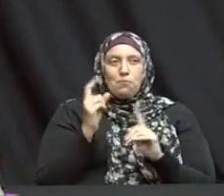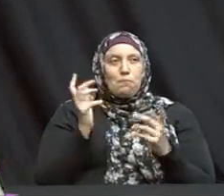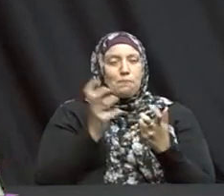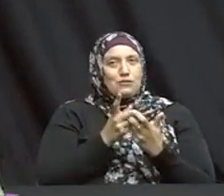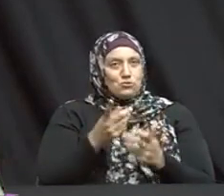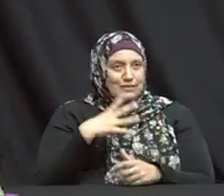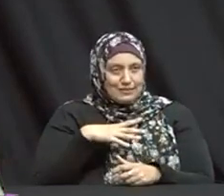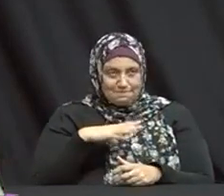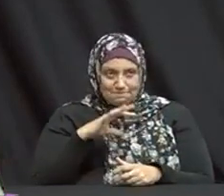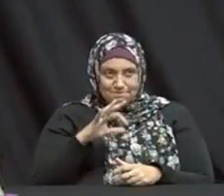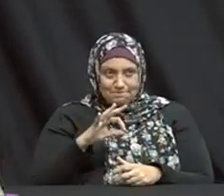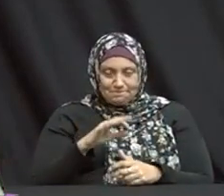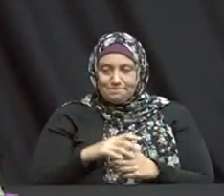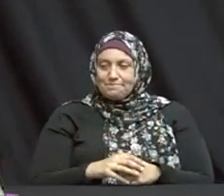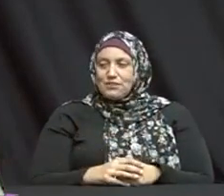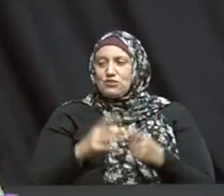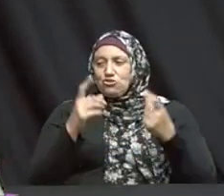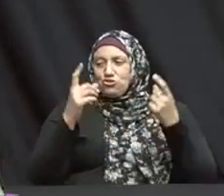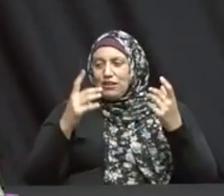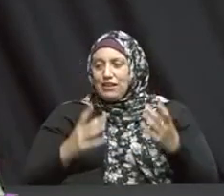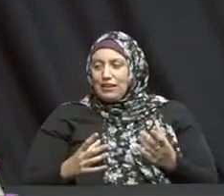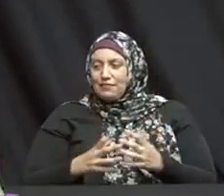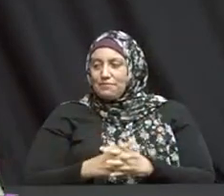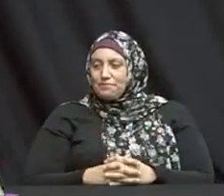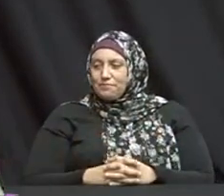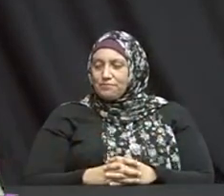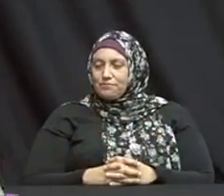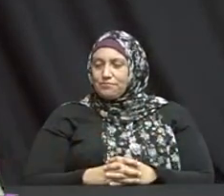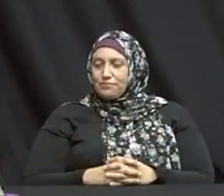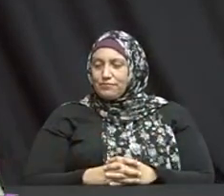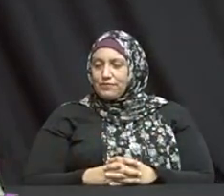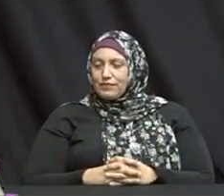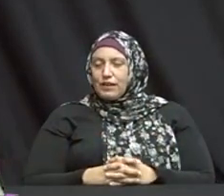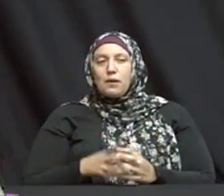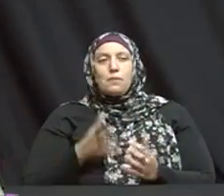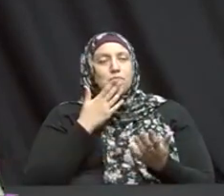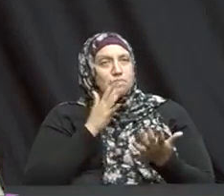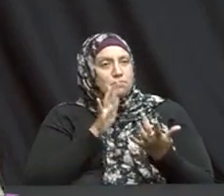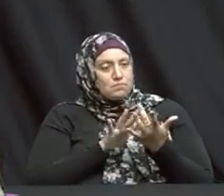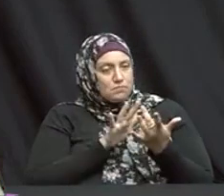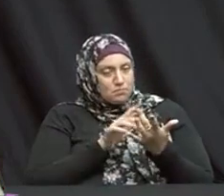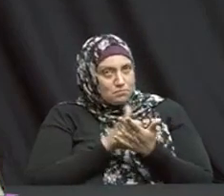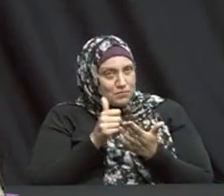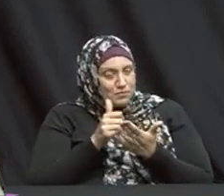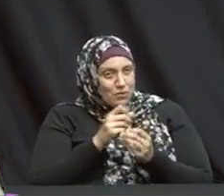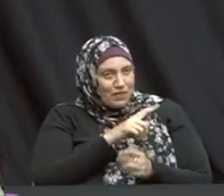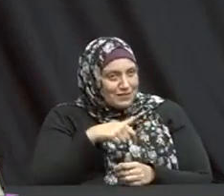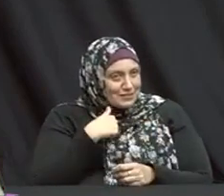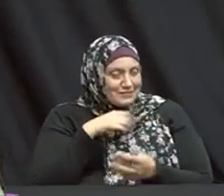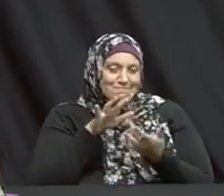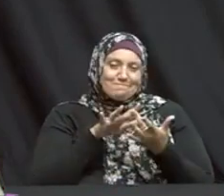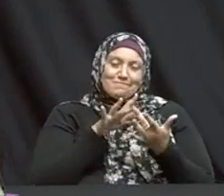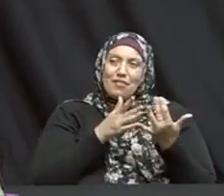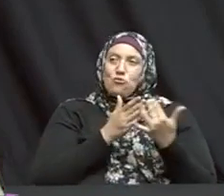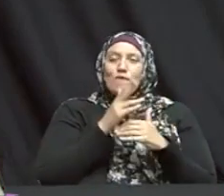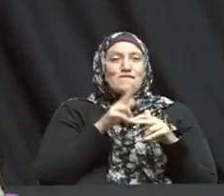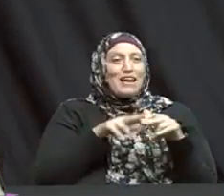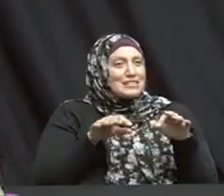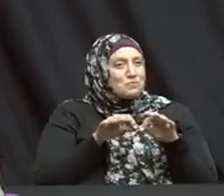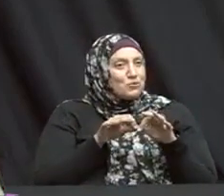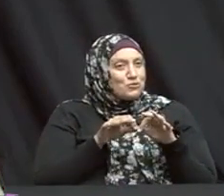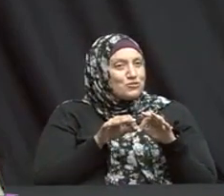on that end, inshallah, you keep in touch and you keep in contact with us through our Facebook and